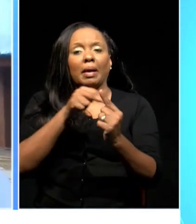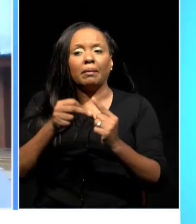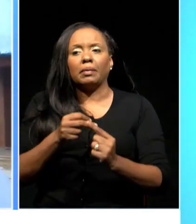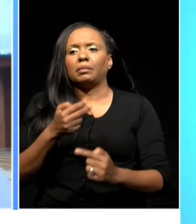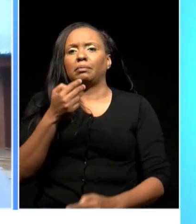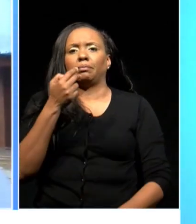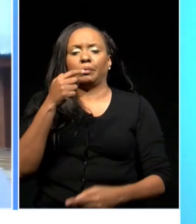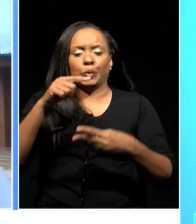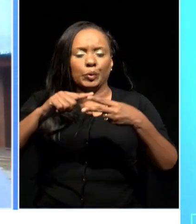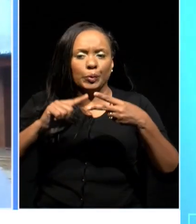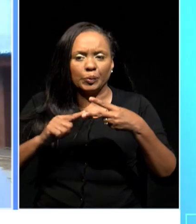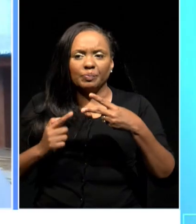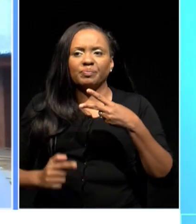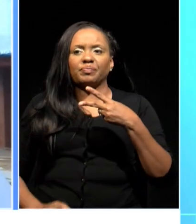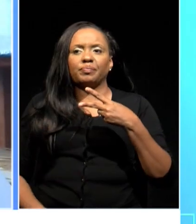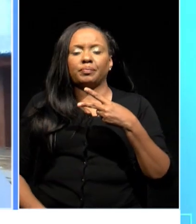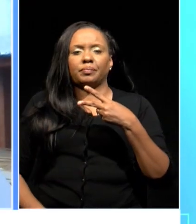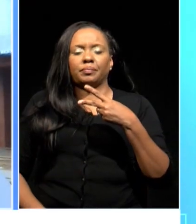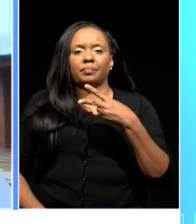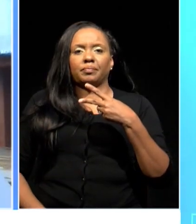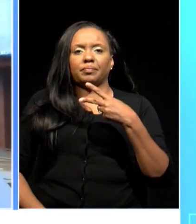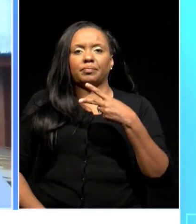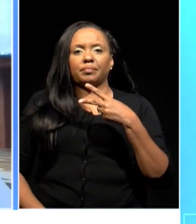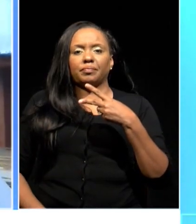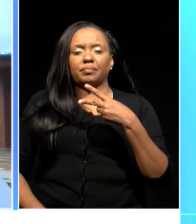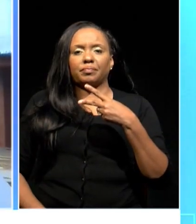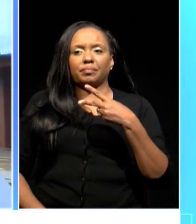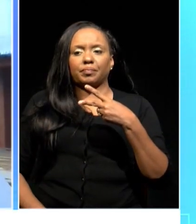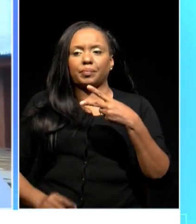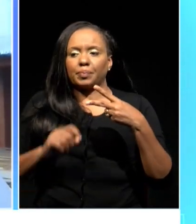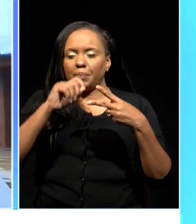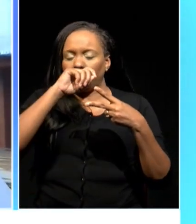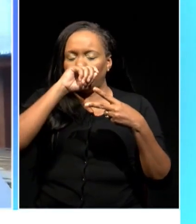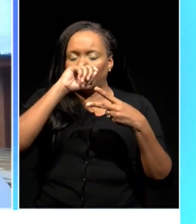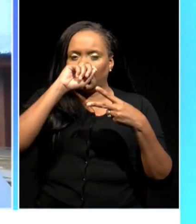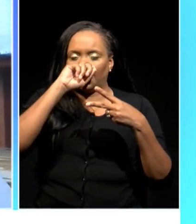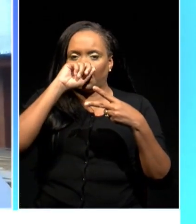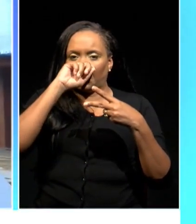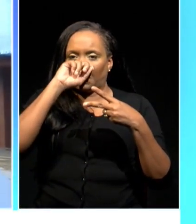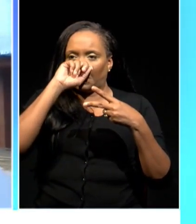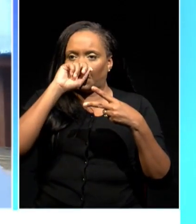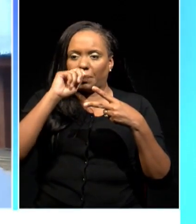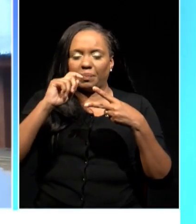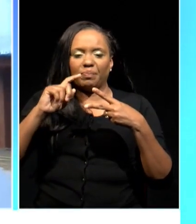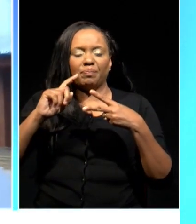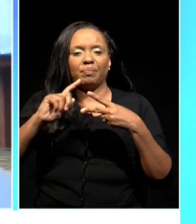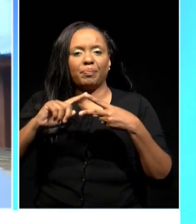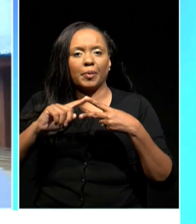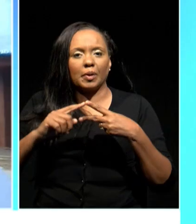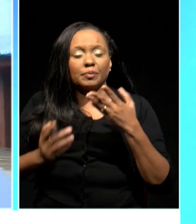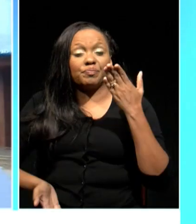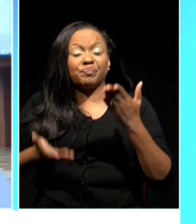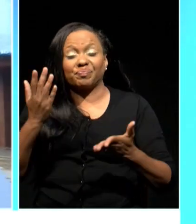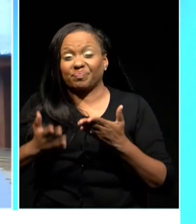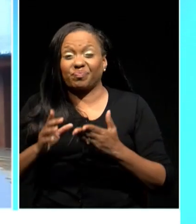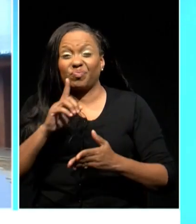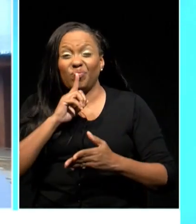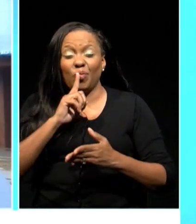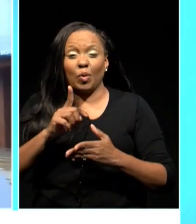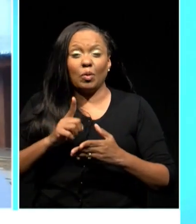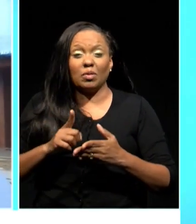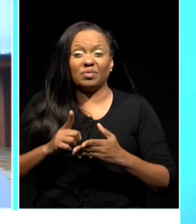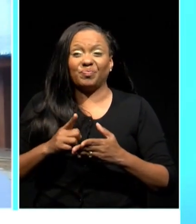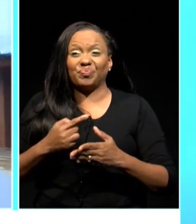itself, uh, then you could say because of the extremity of the result that this makes